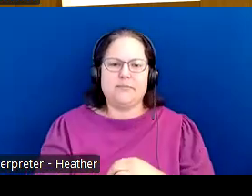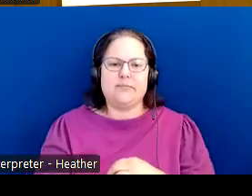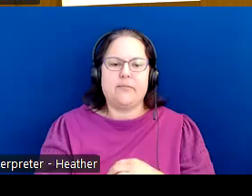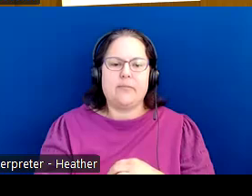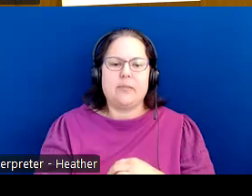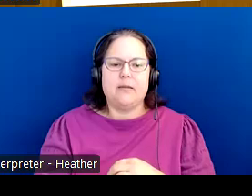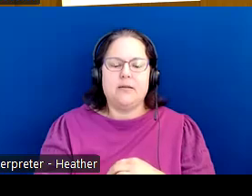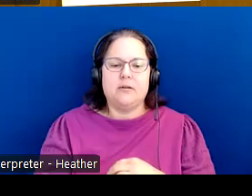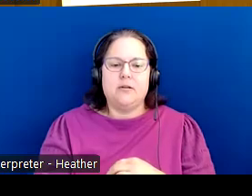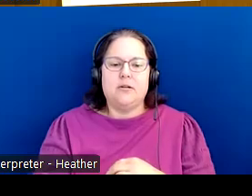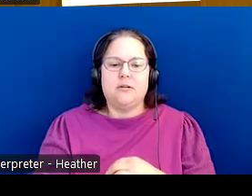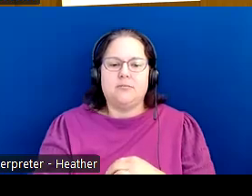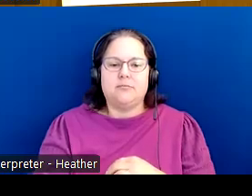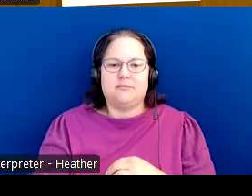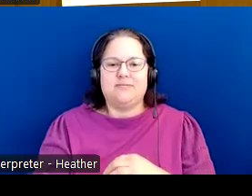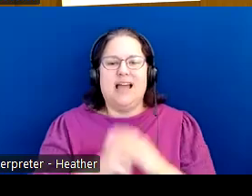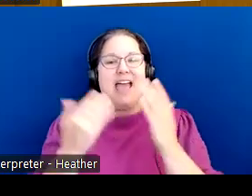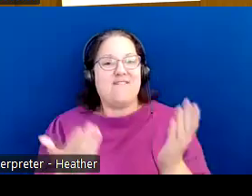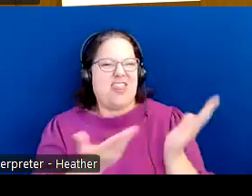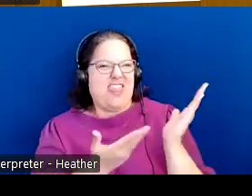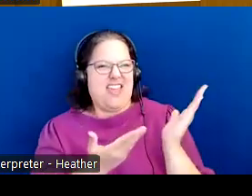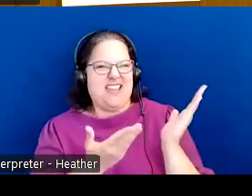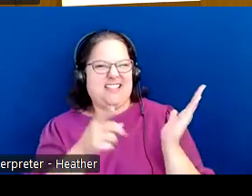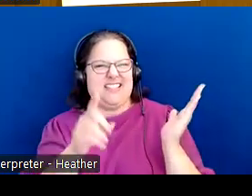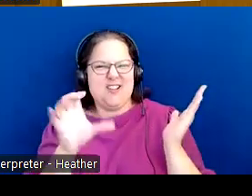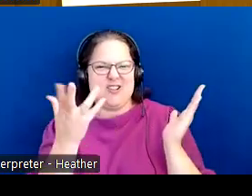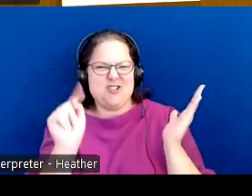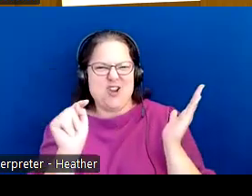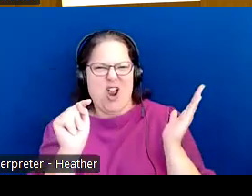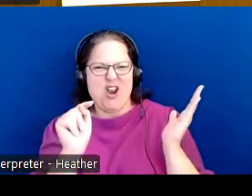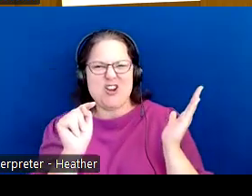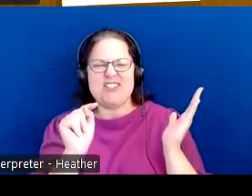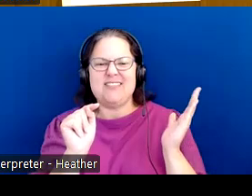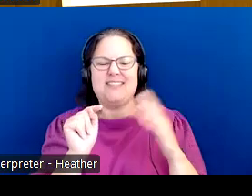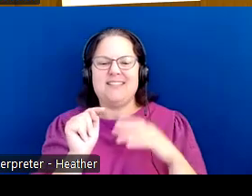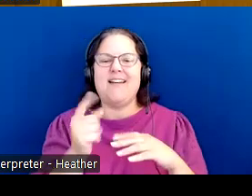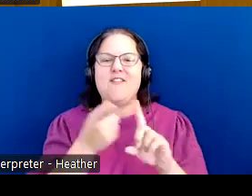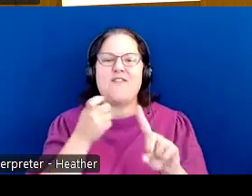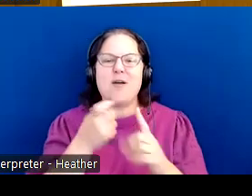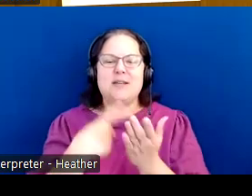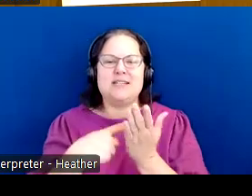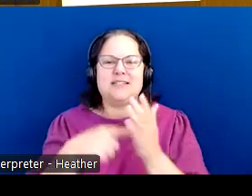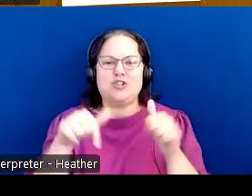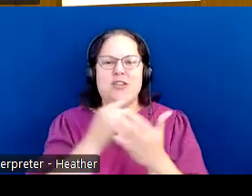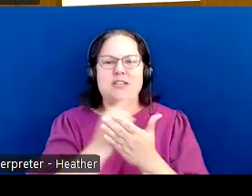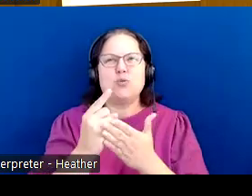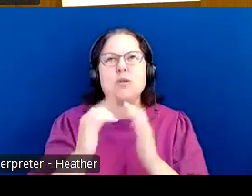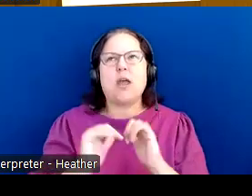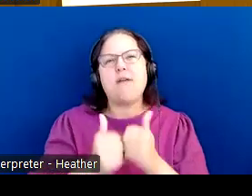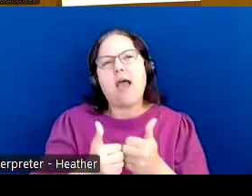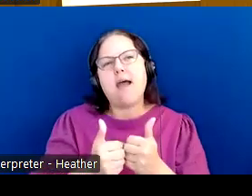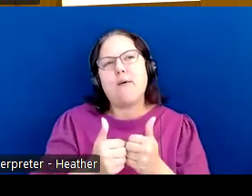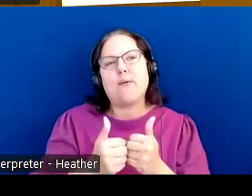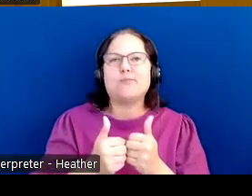I came up with this chart, and actually it was after a discussion that we had earlier this week about